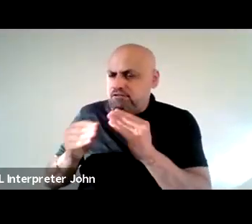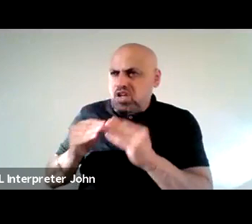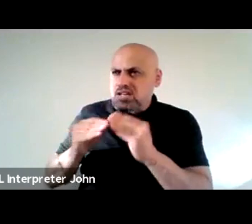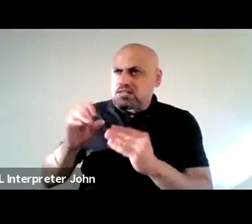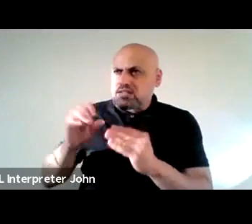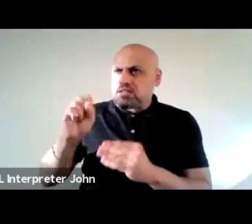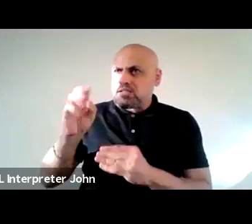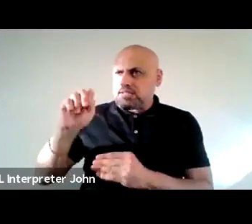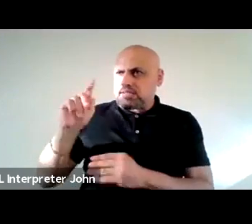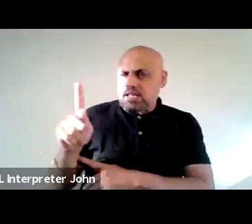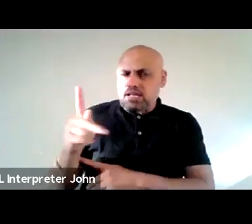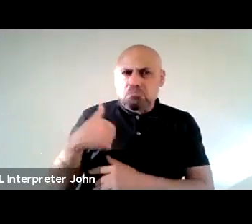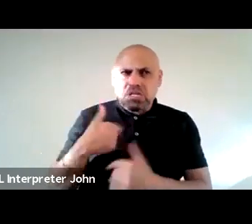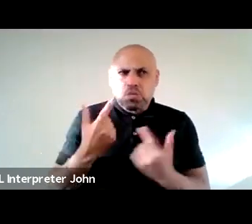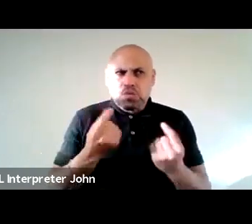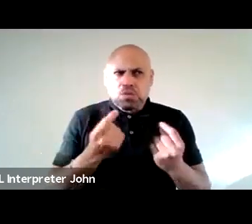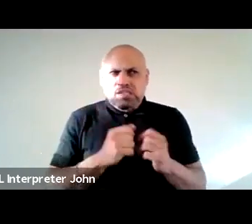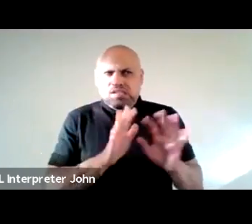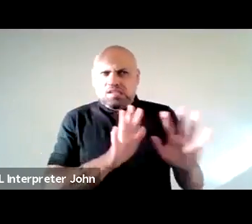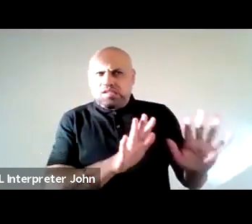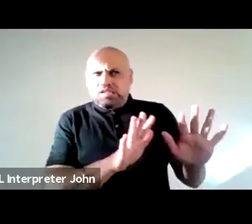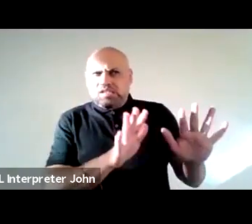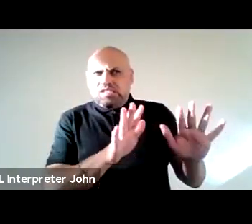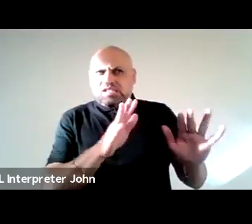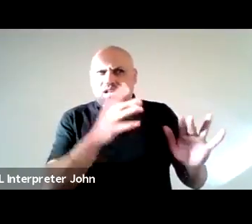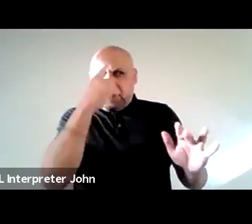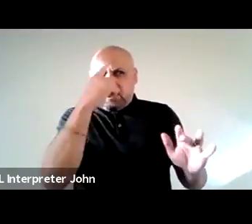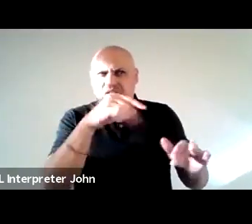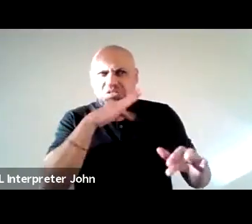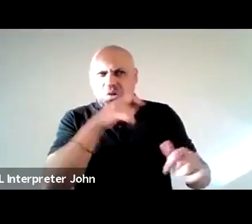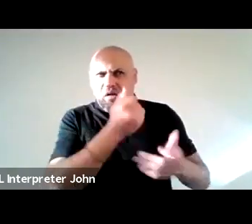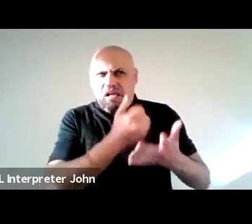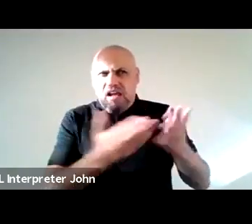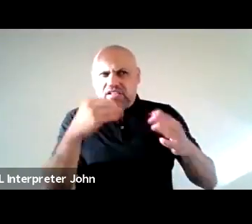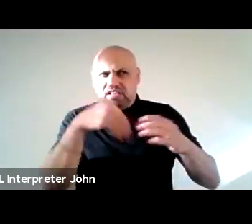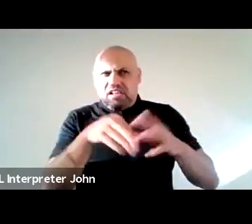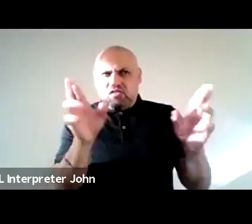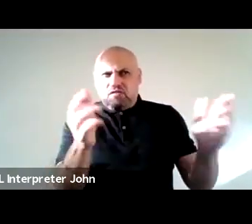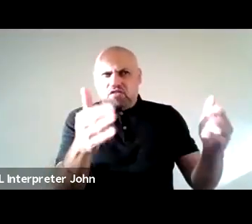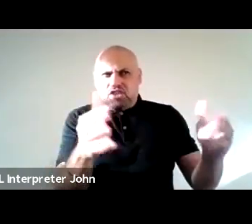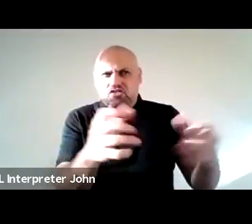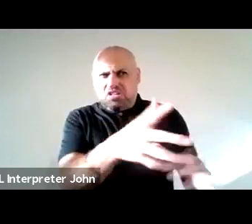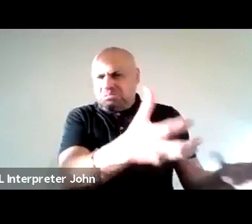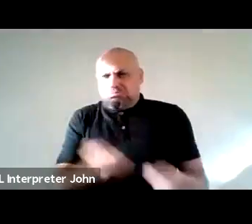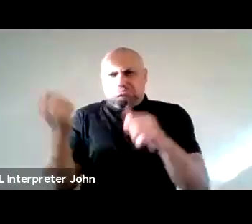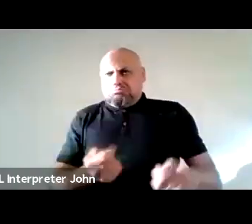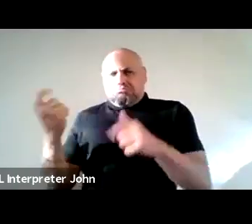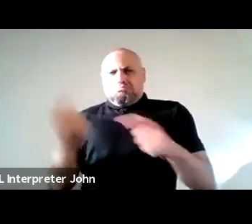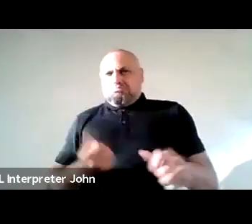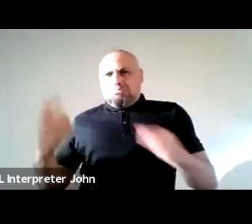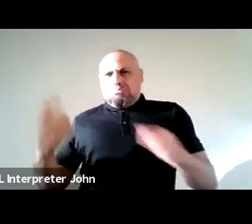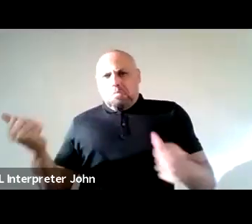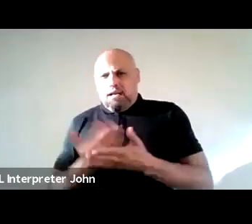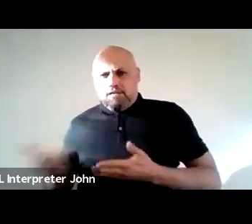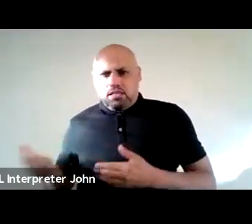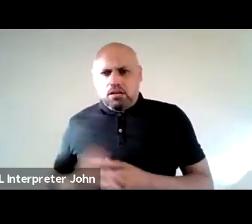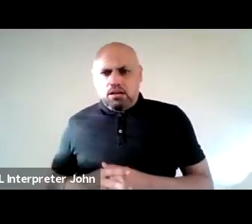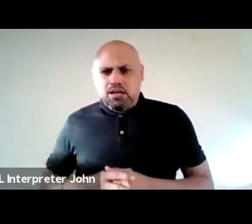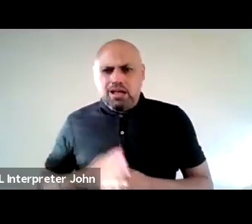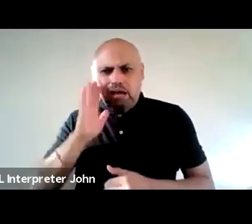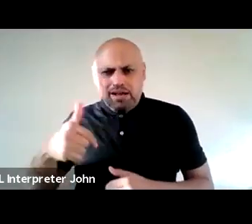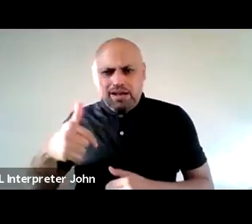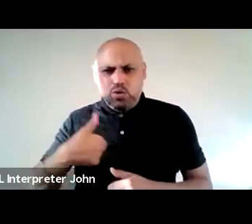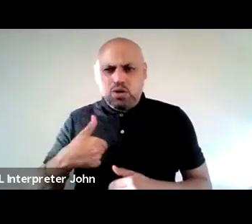food under the spell that he deliberately contaminated everything in the refrigerator and pantry. I knew I was